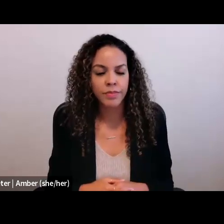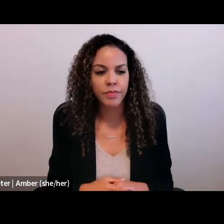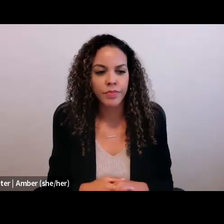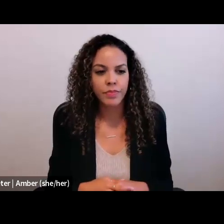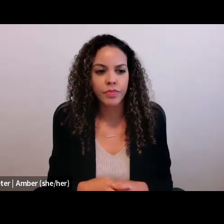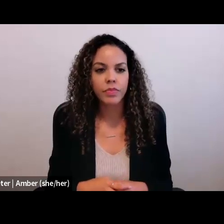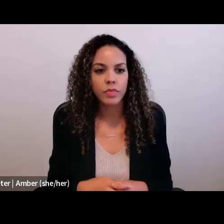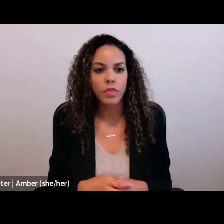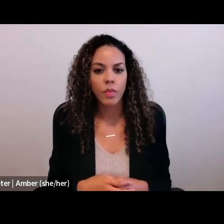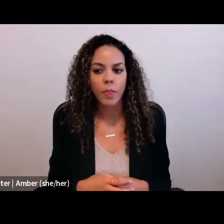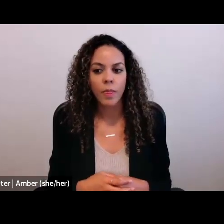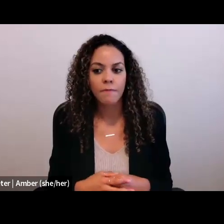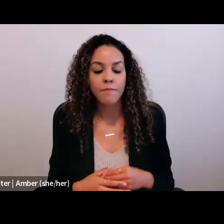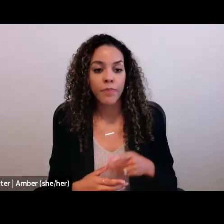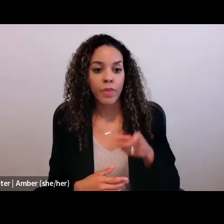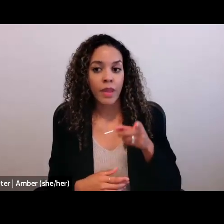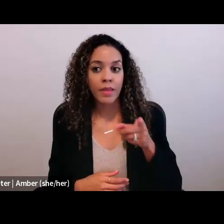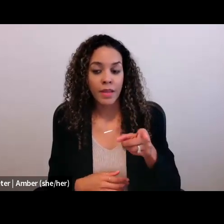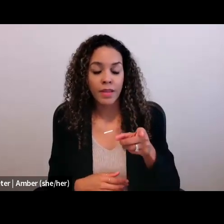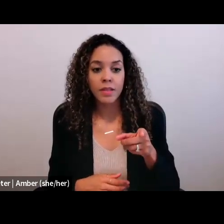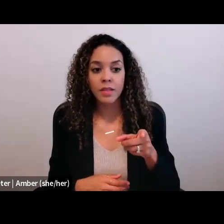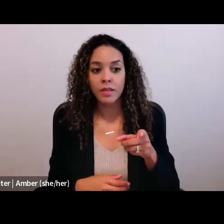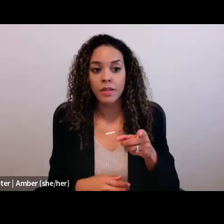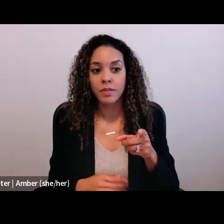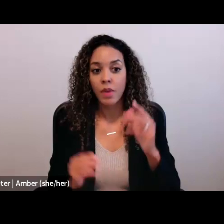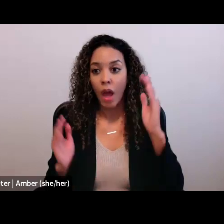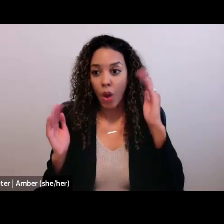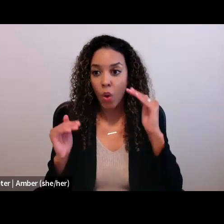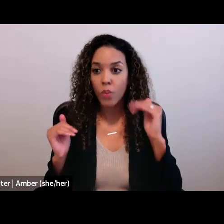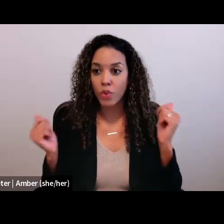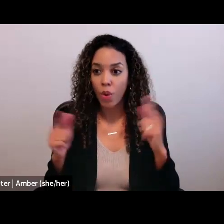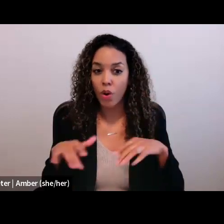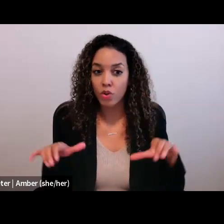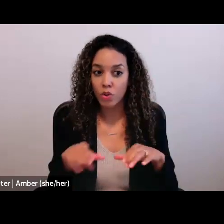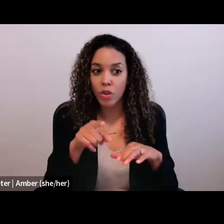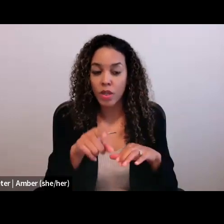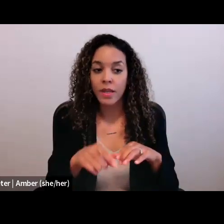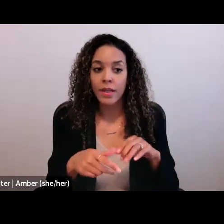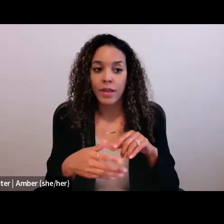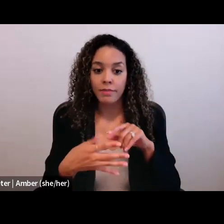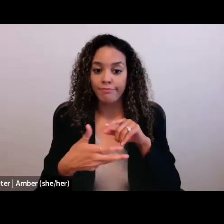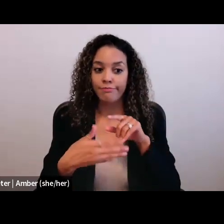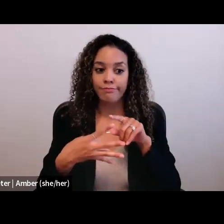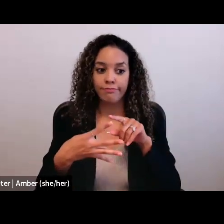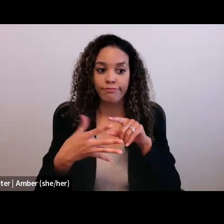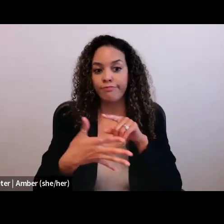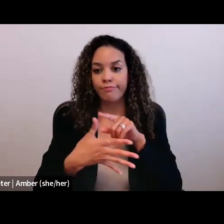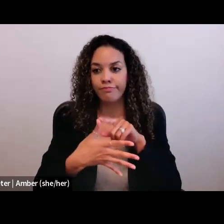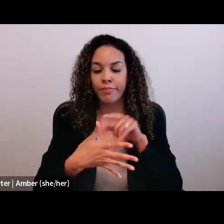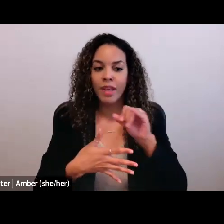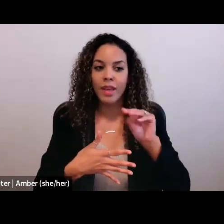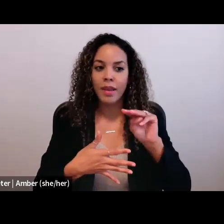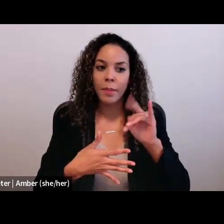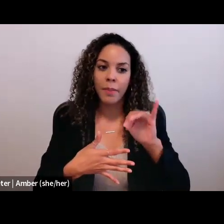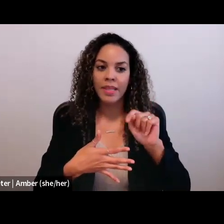So this is why I had all of you, and I hope you all did this, take these instruments, implicit bias, because that's something that's ingrained in the